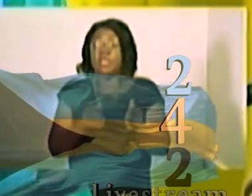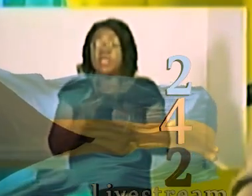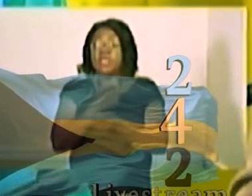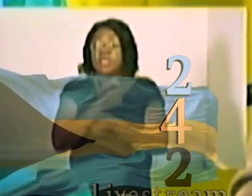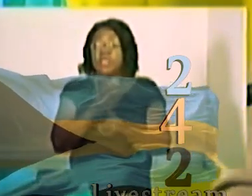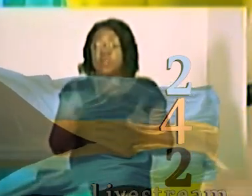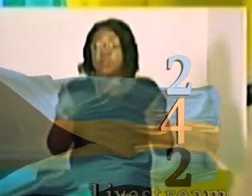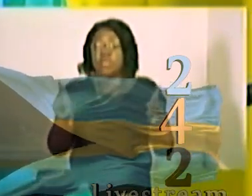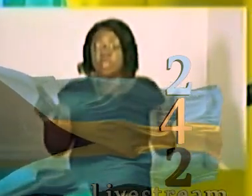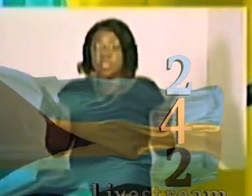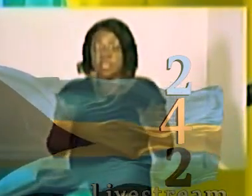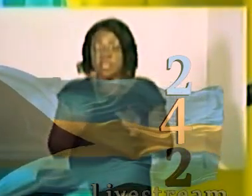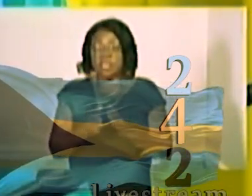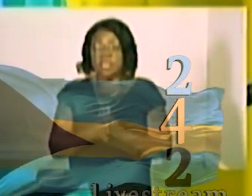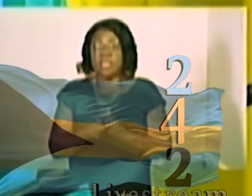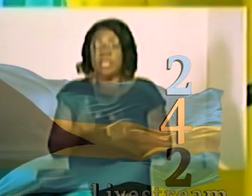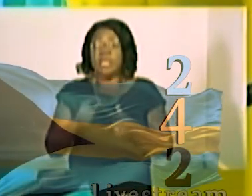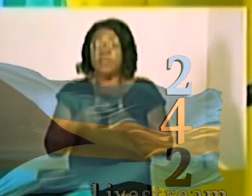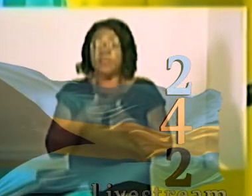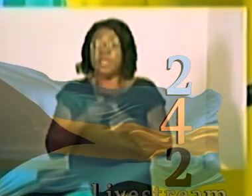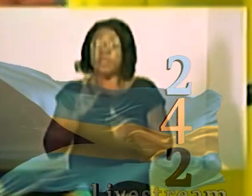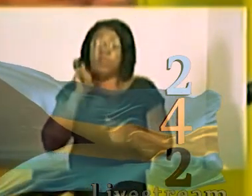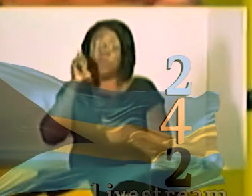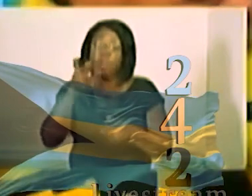beaches. Thanks.